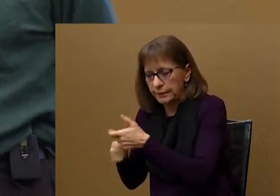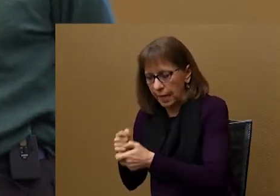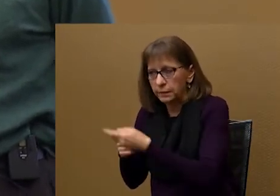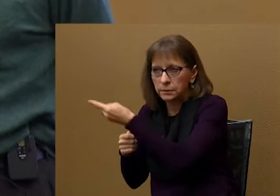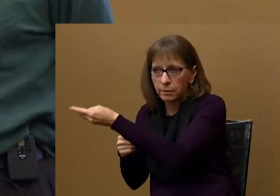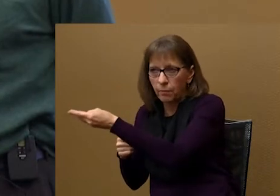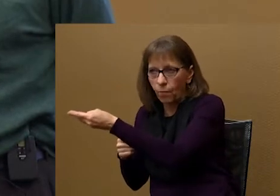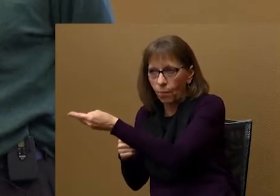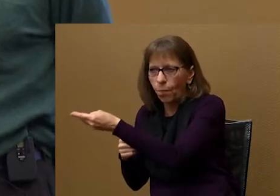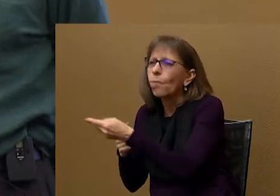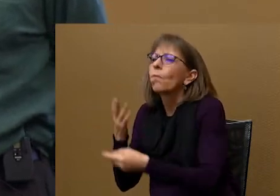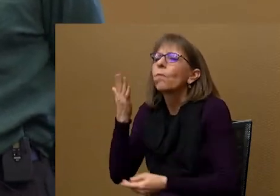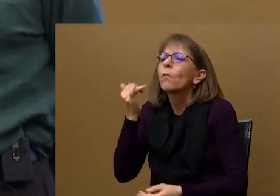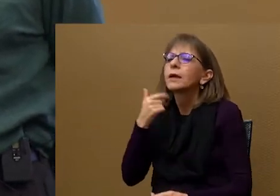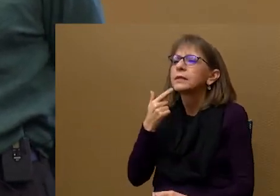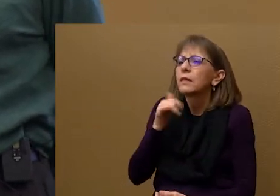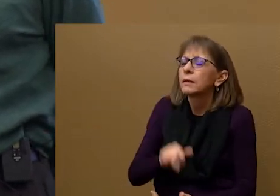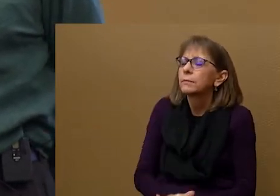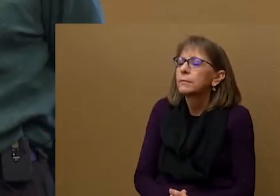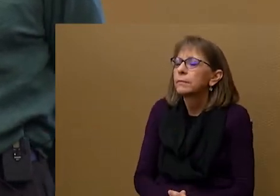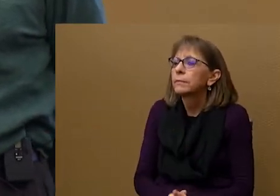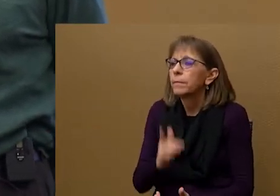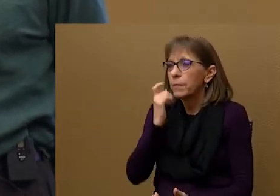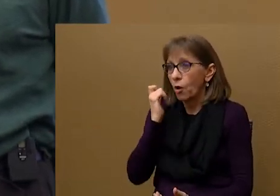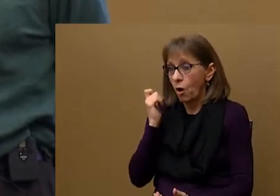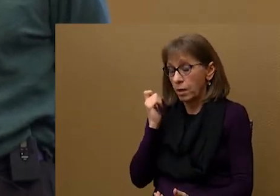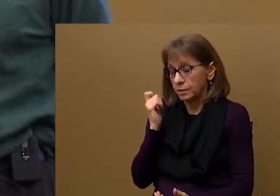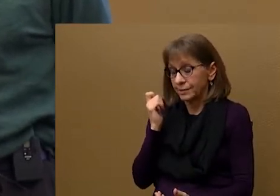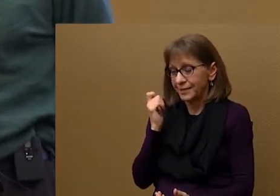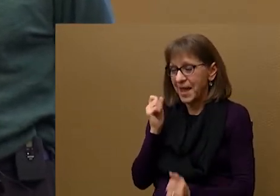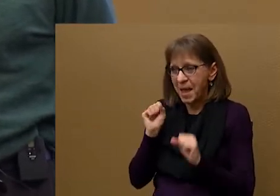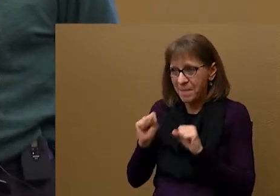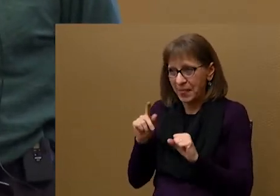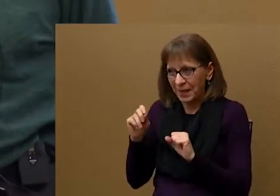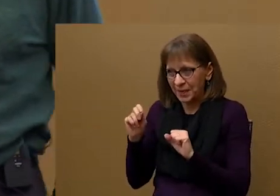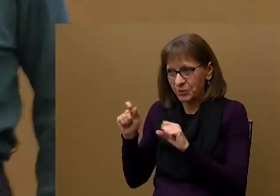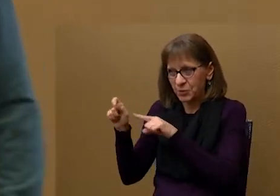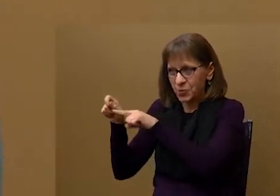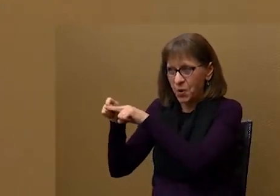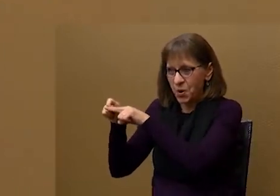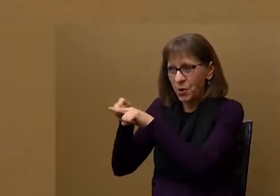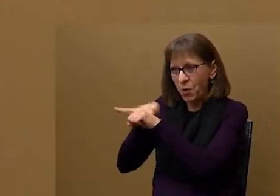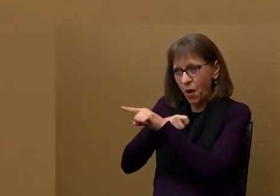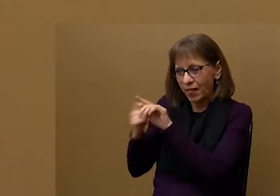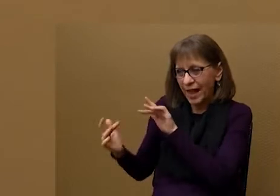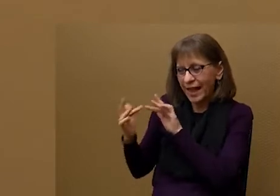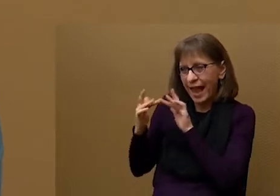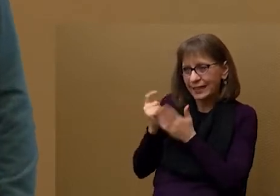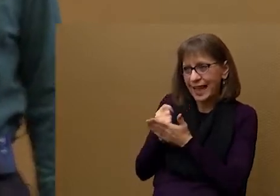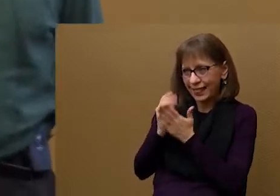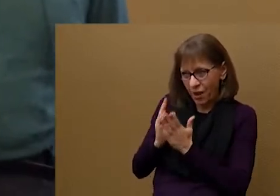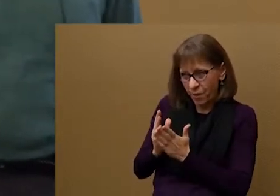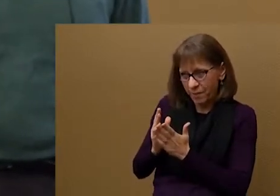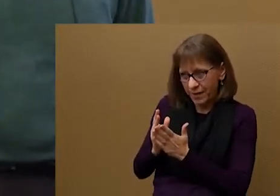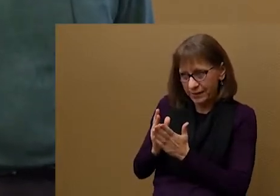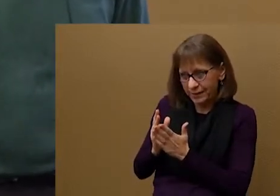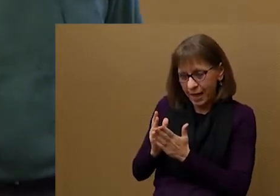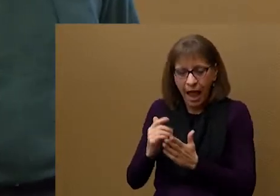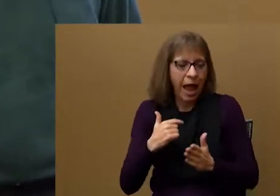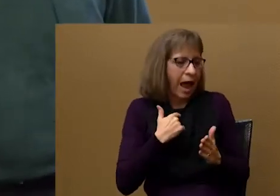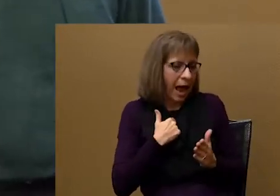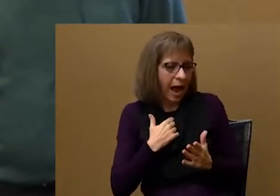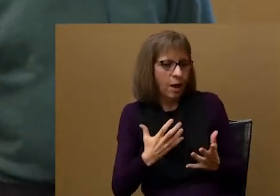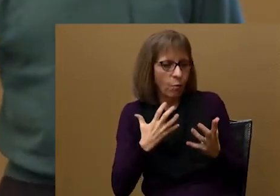email address. You can text me, have them contact me. Why would I say that? Because the ability to call and contact